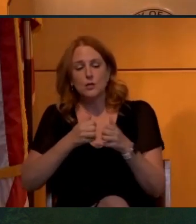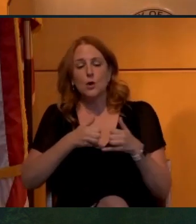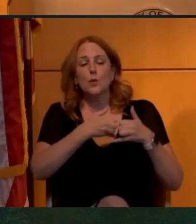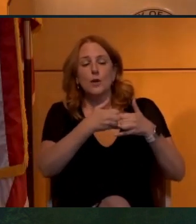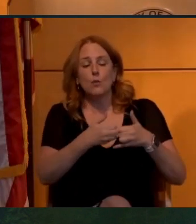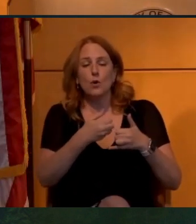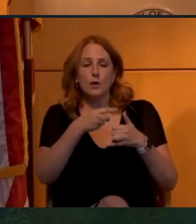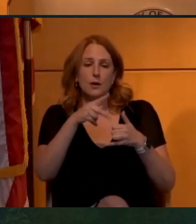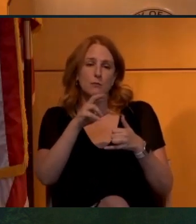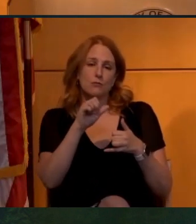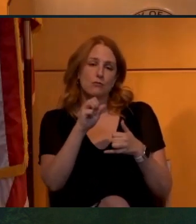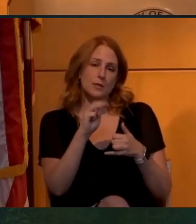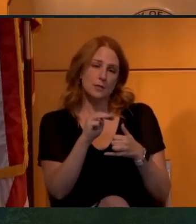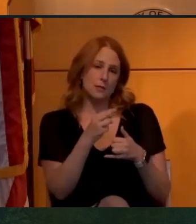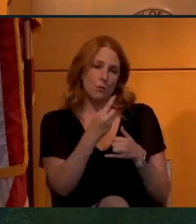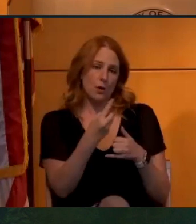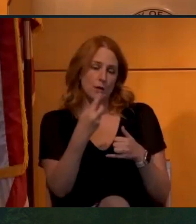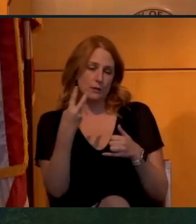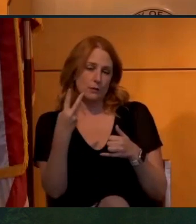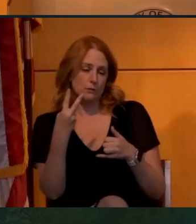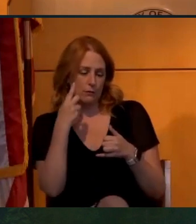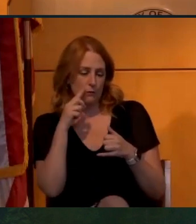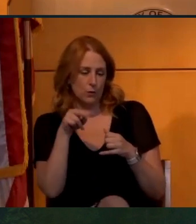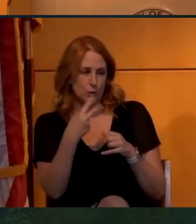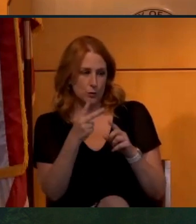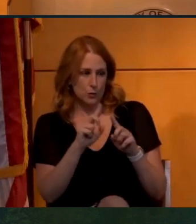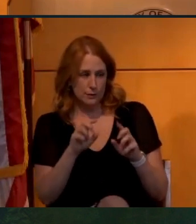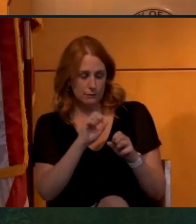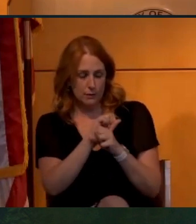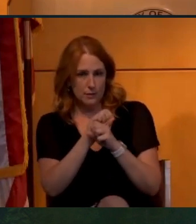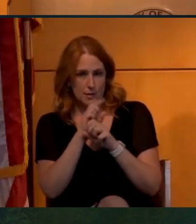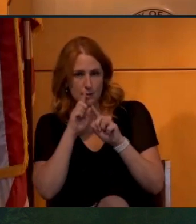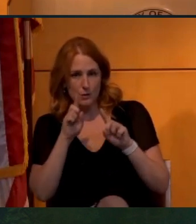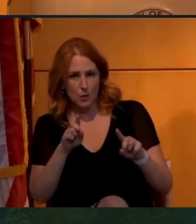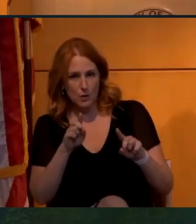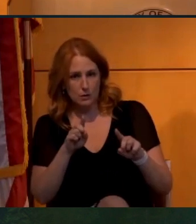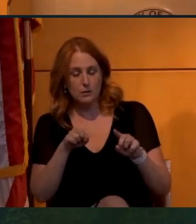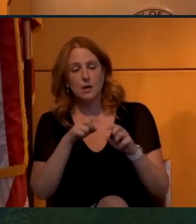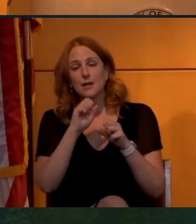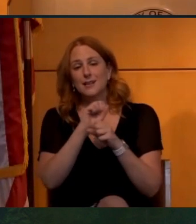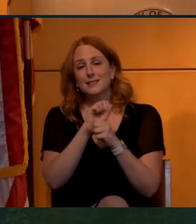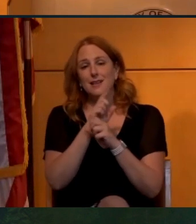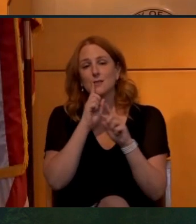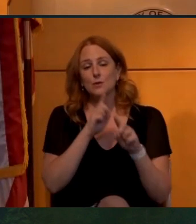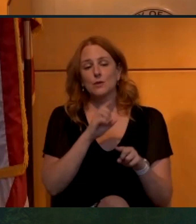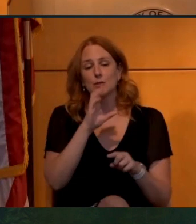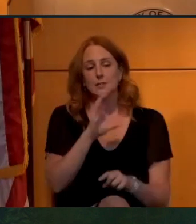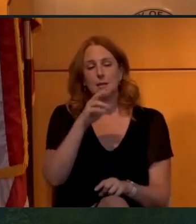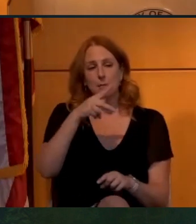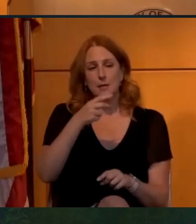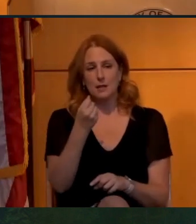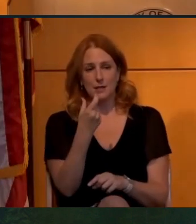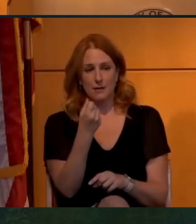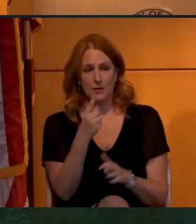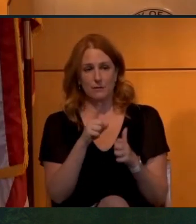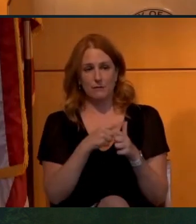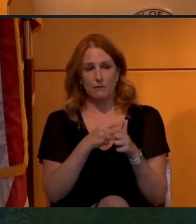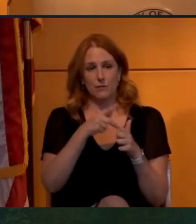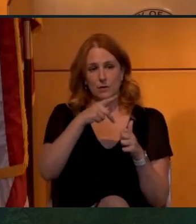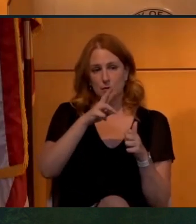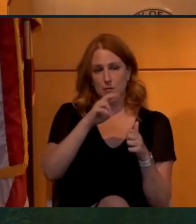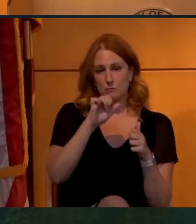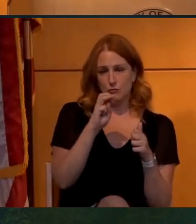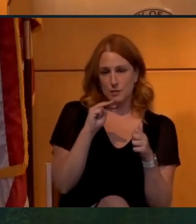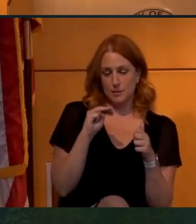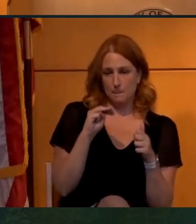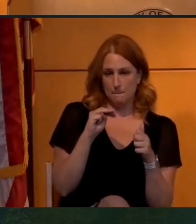amounts to 4 different task orders that we've awarded. So task order CP11 was our first Prism, was first